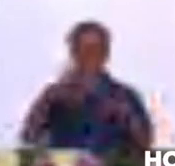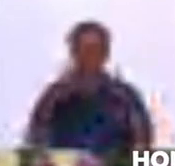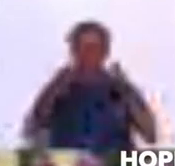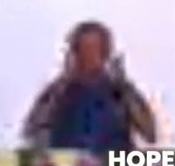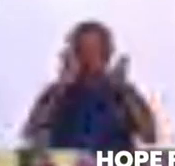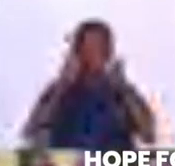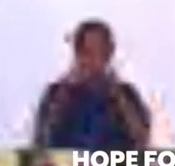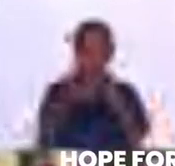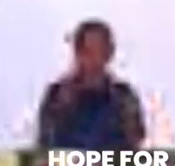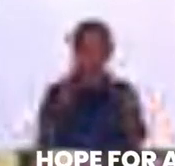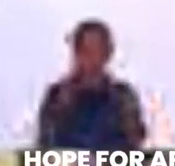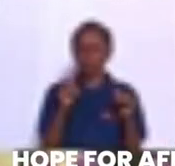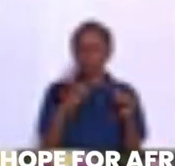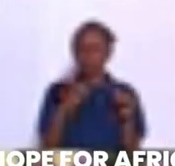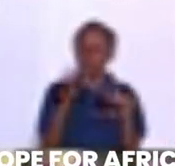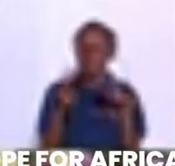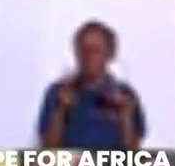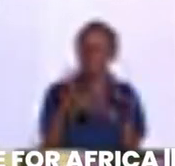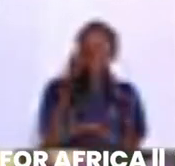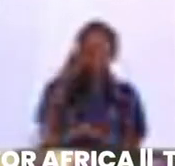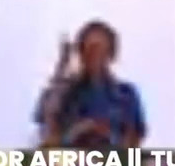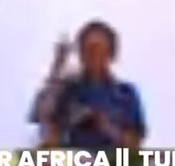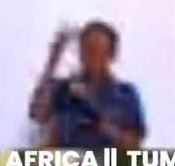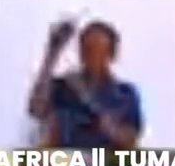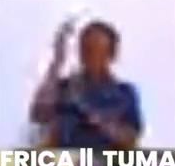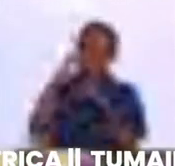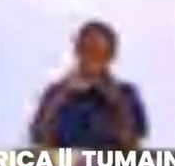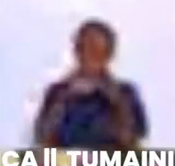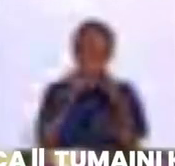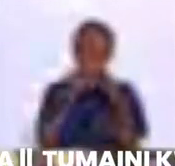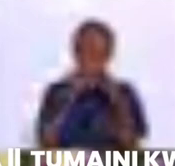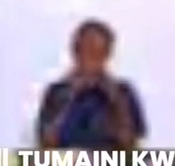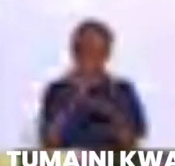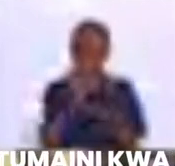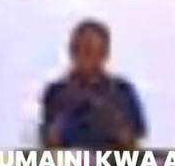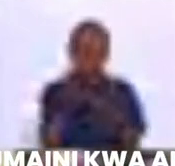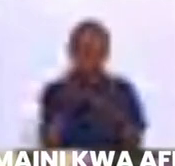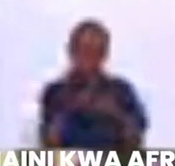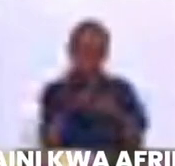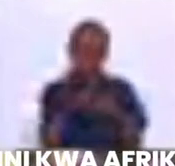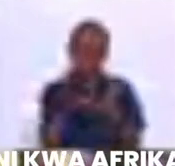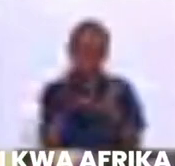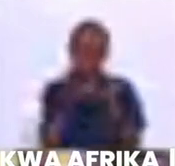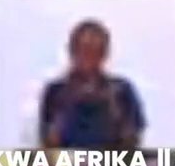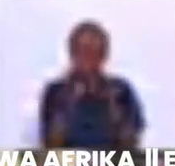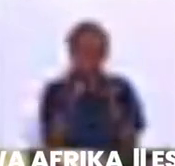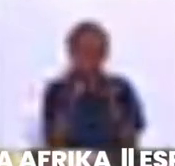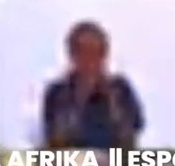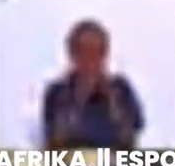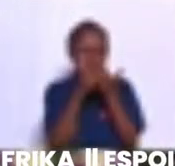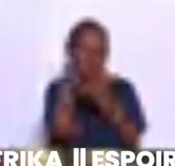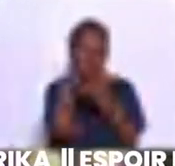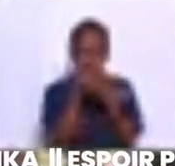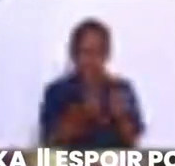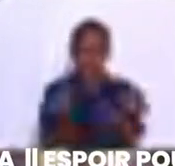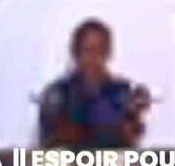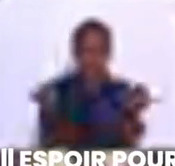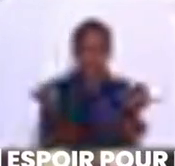All of them. Because God created them that way so that they can take care of the children.